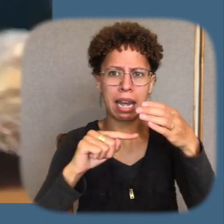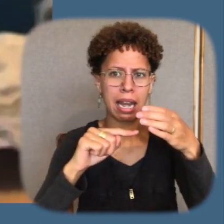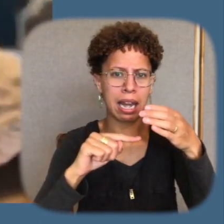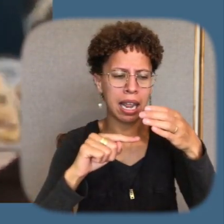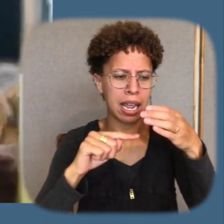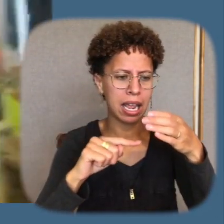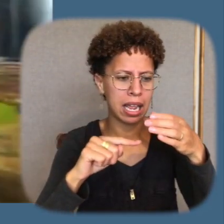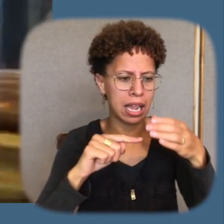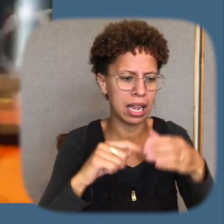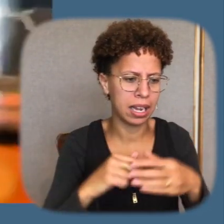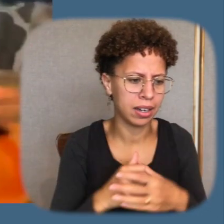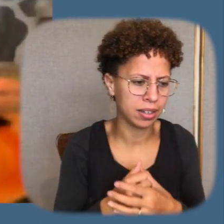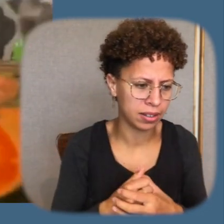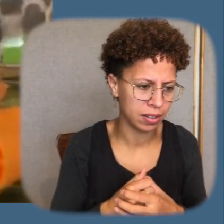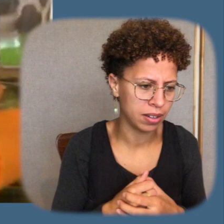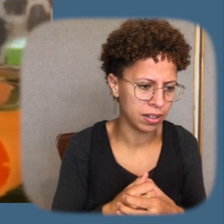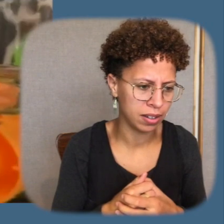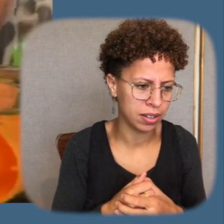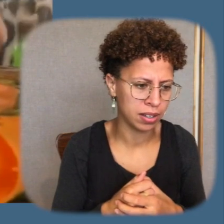Okay.